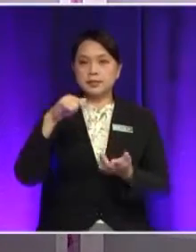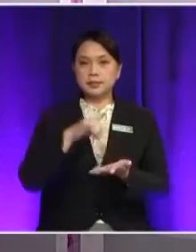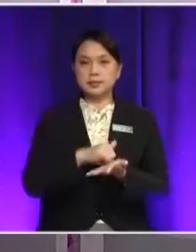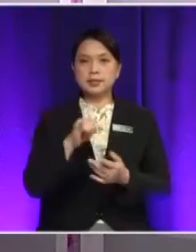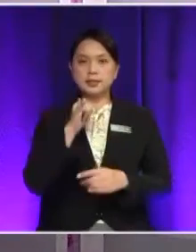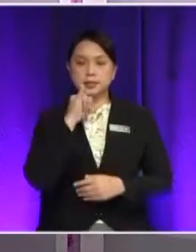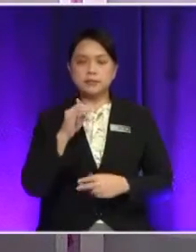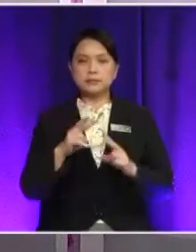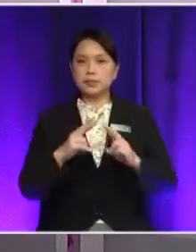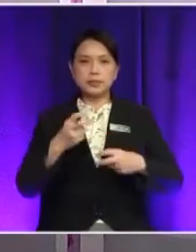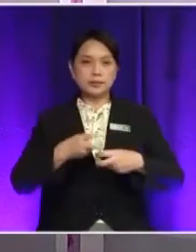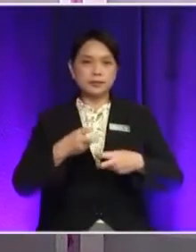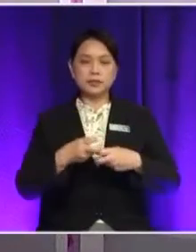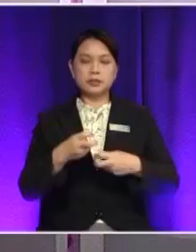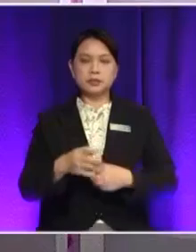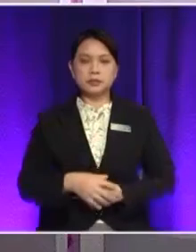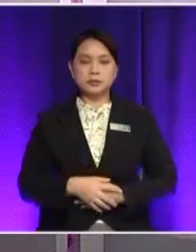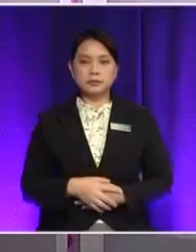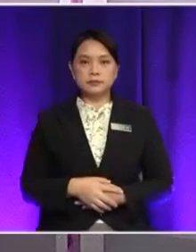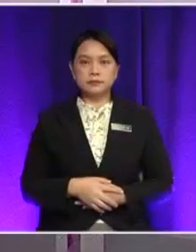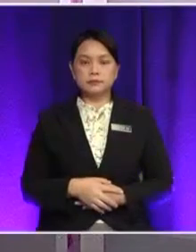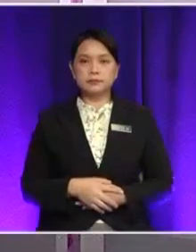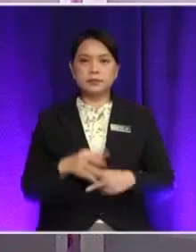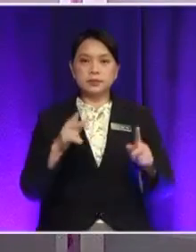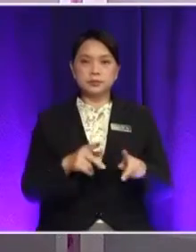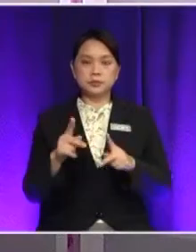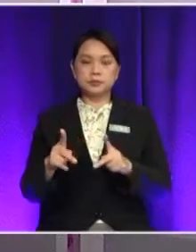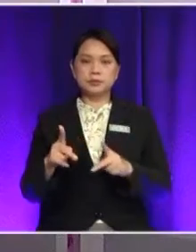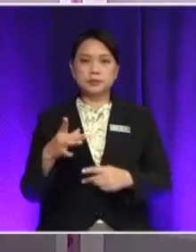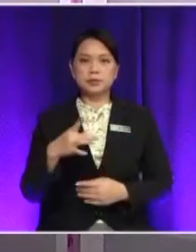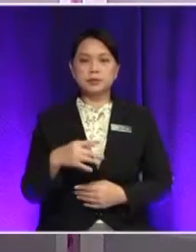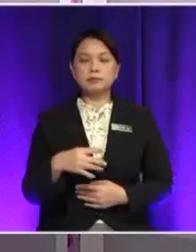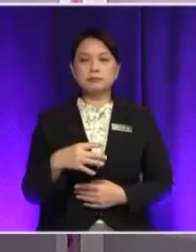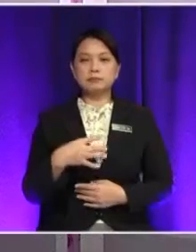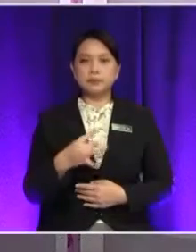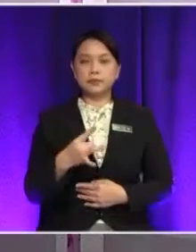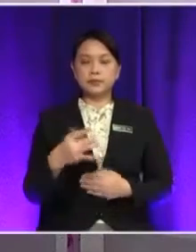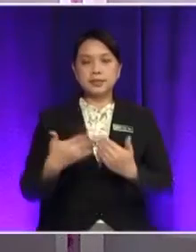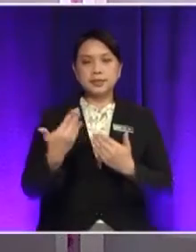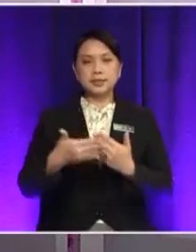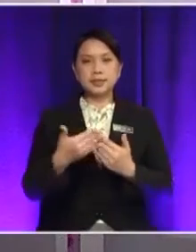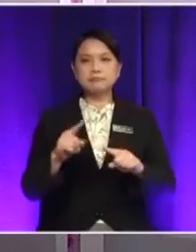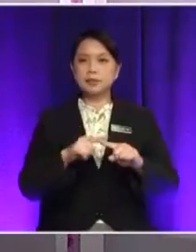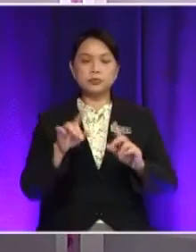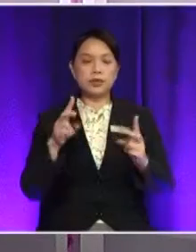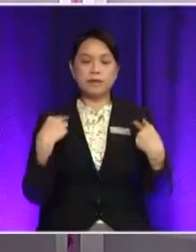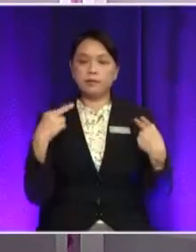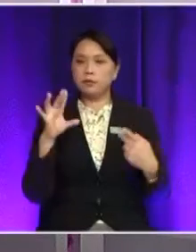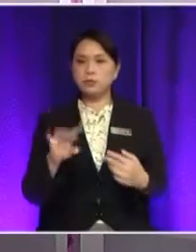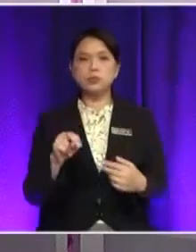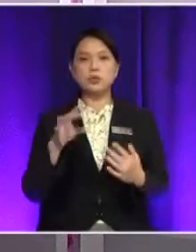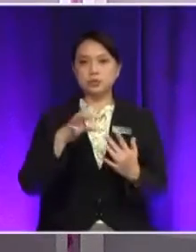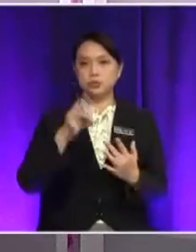I have Yep. to say. This is technology, Right. and students prefer easier themes. But you have no choice if this comes up for your